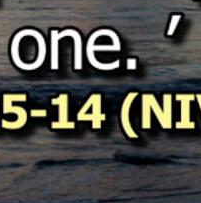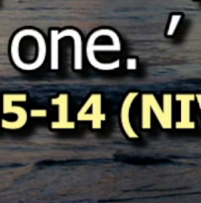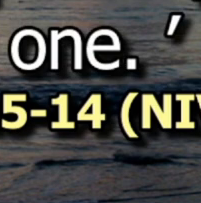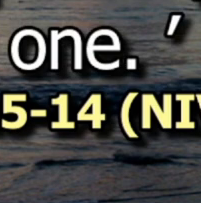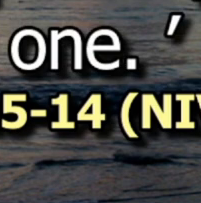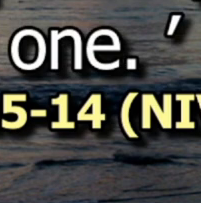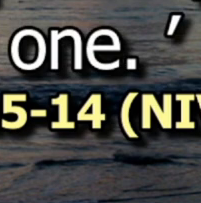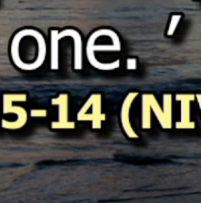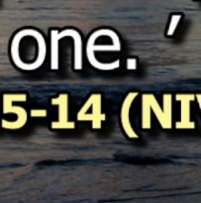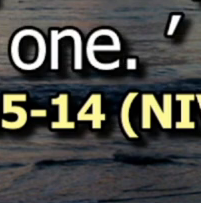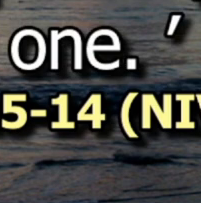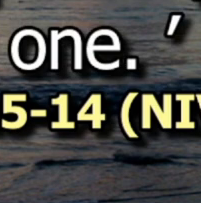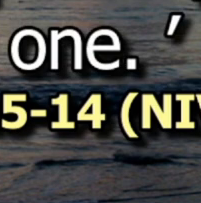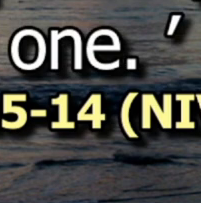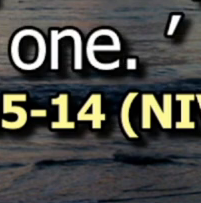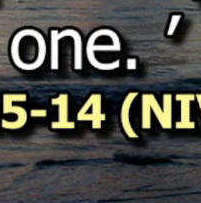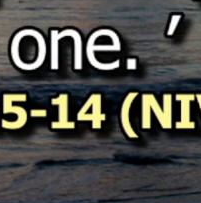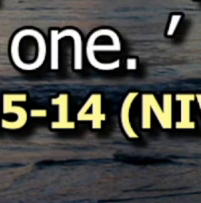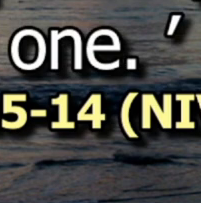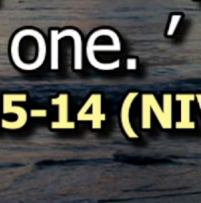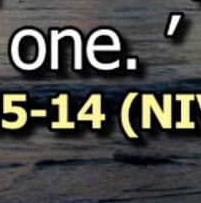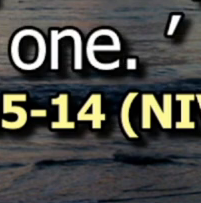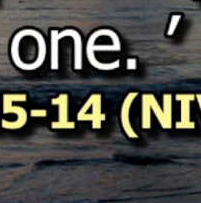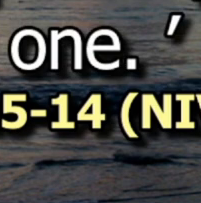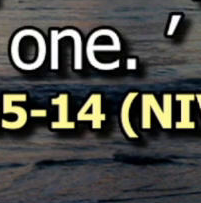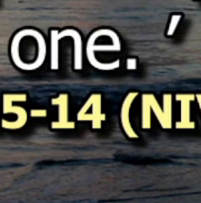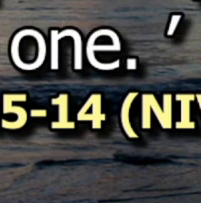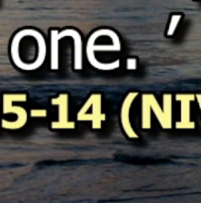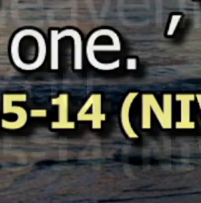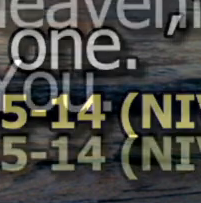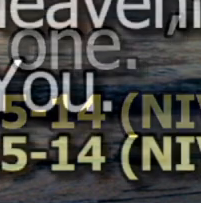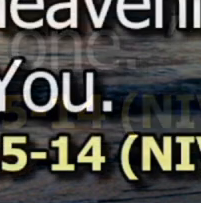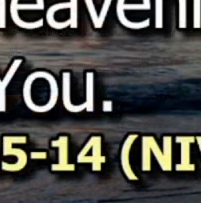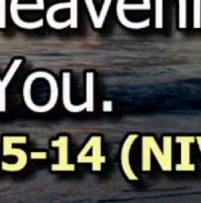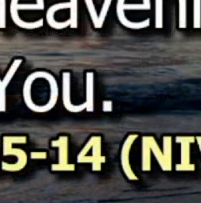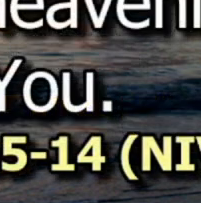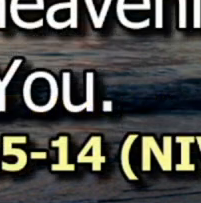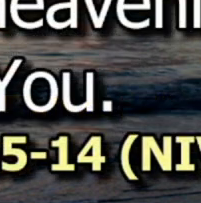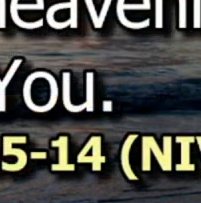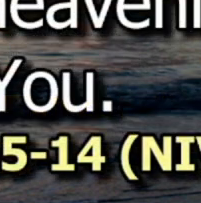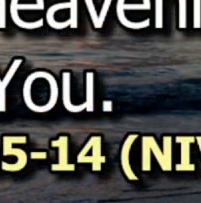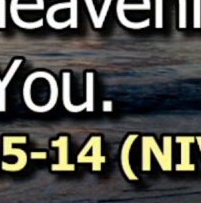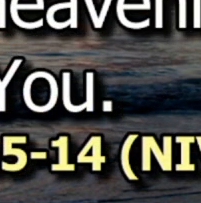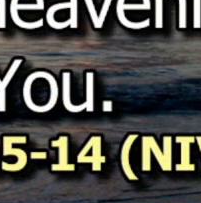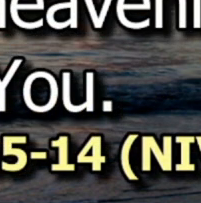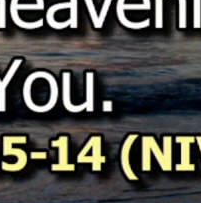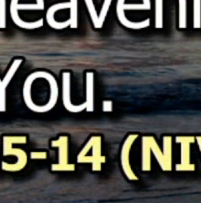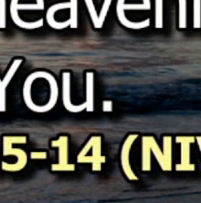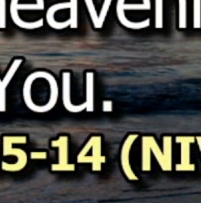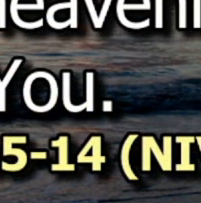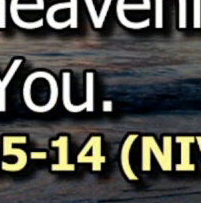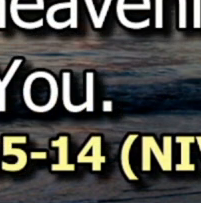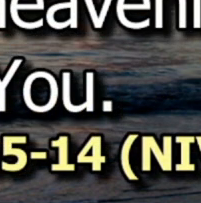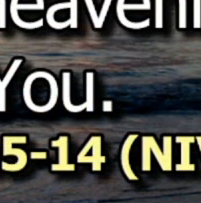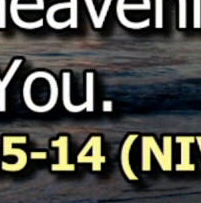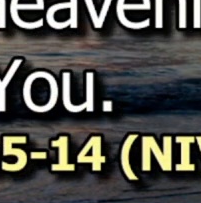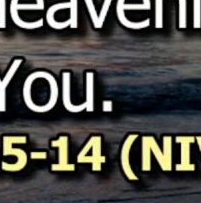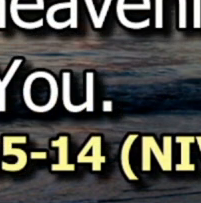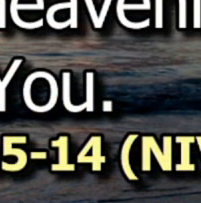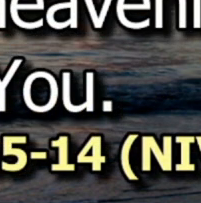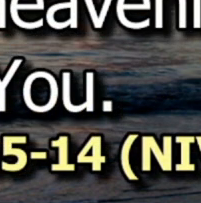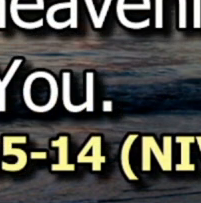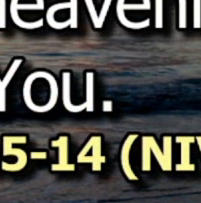lead us not into temptation, but deliver us from the evil one. For if you forgive others,